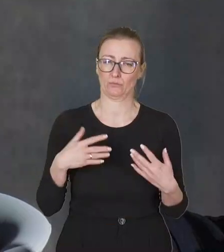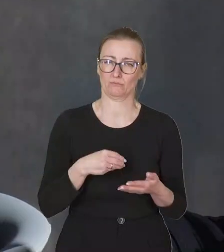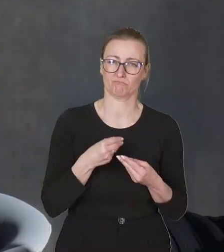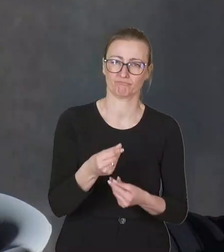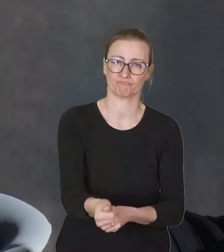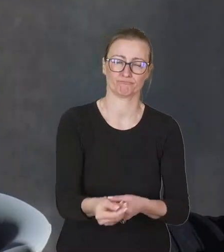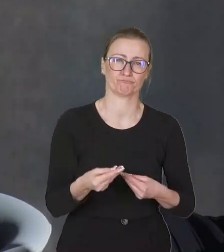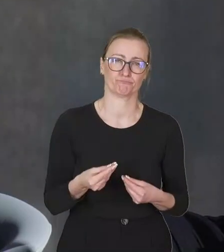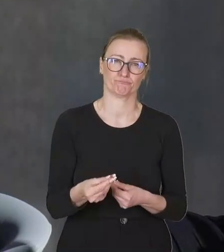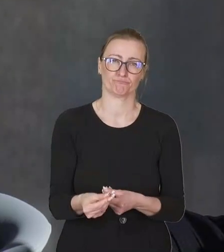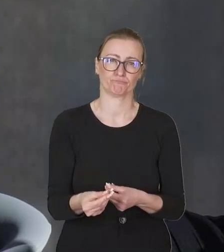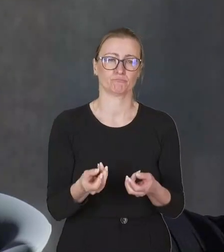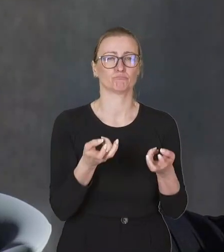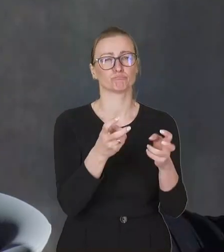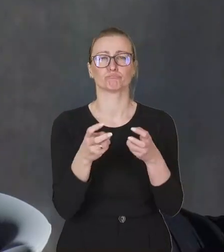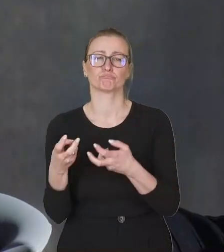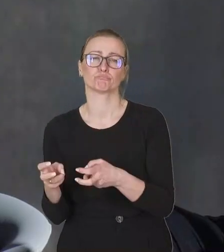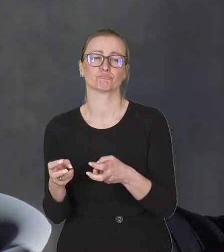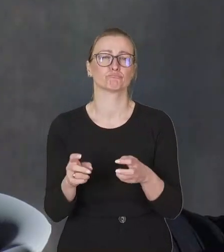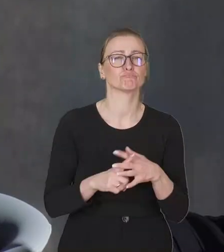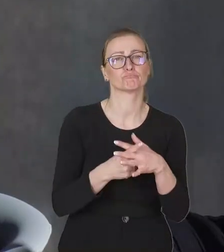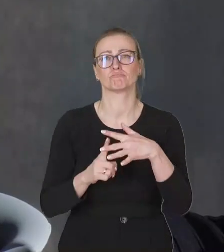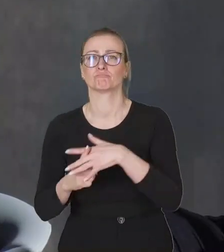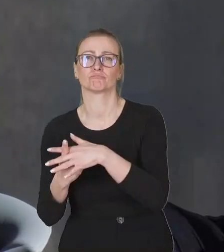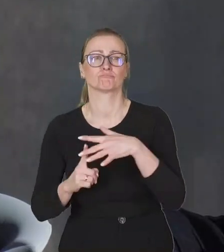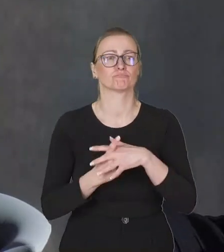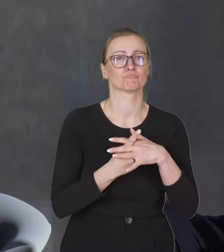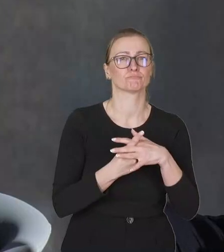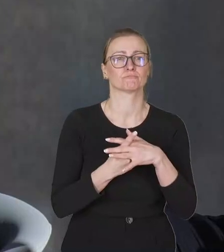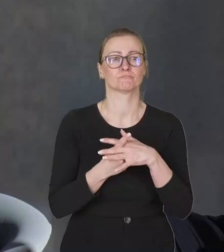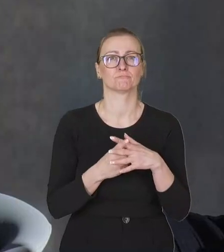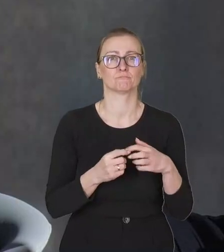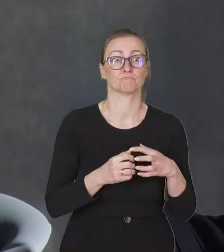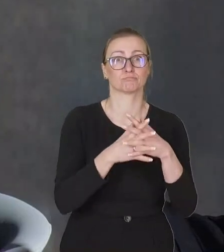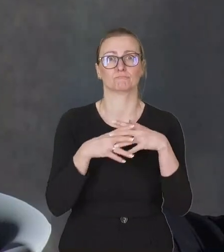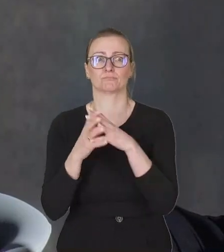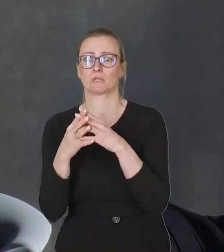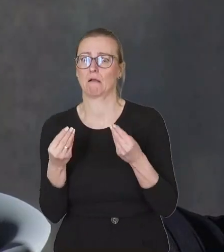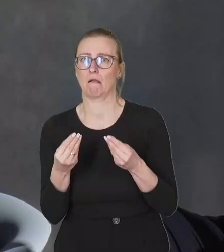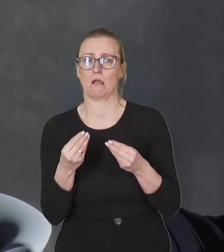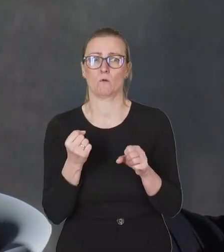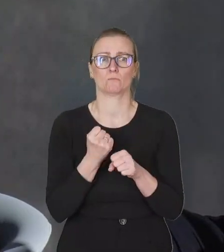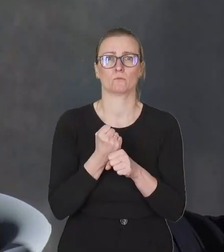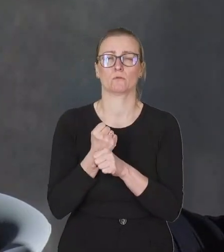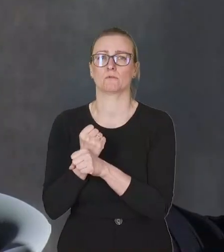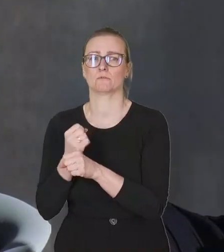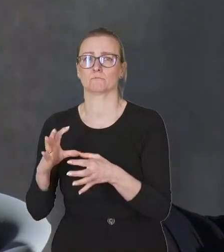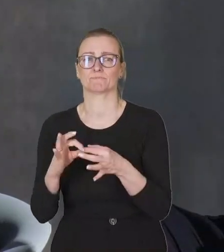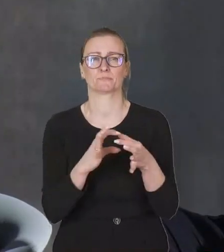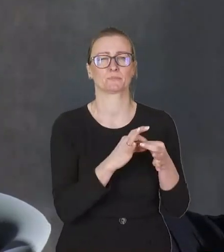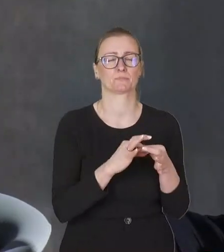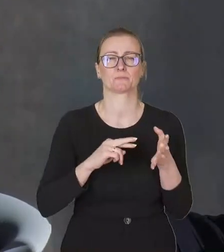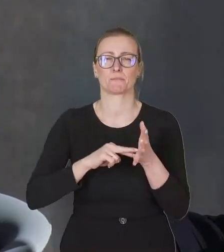different type of companies. We really have a very good cooperation with universities and academia, and we are now profiting from it.